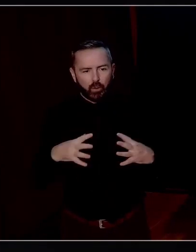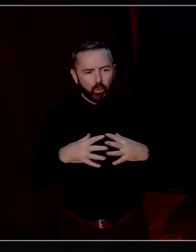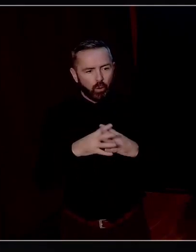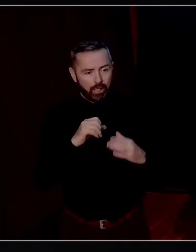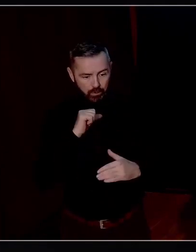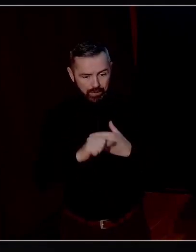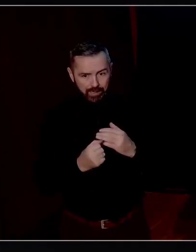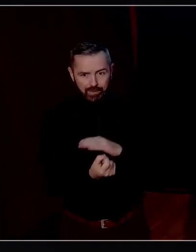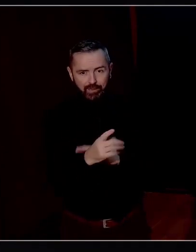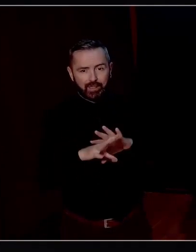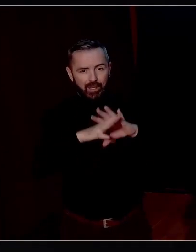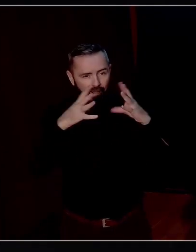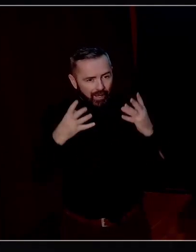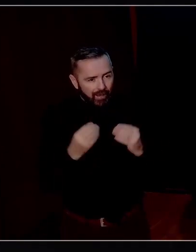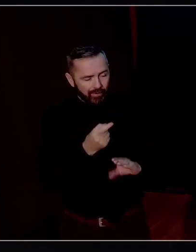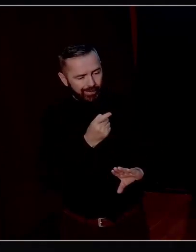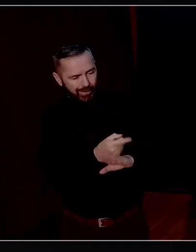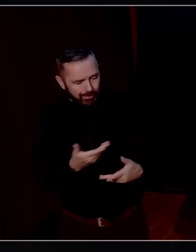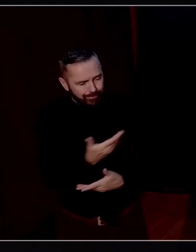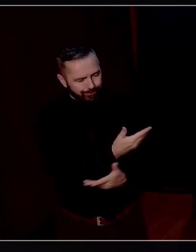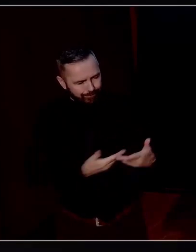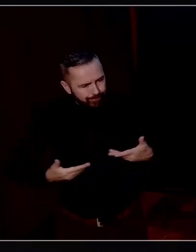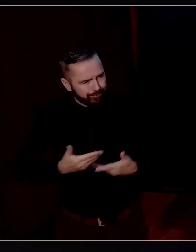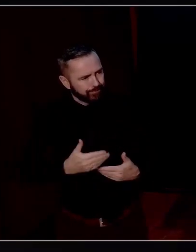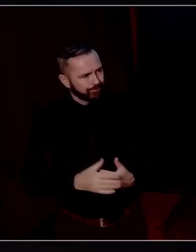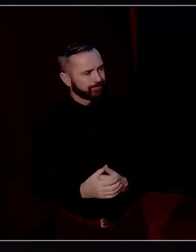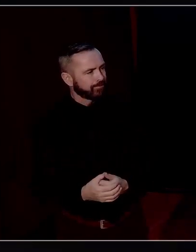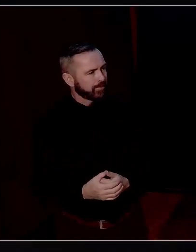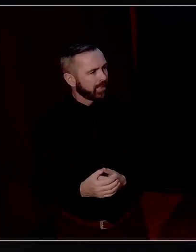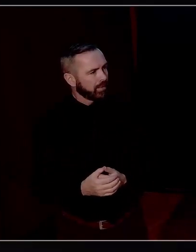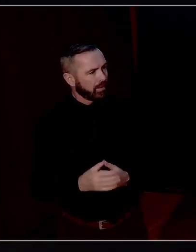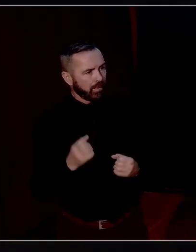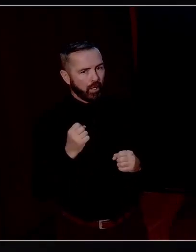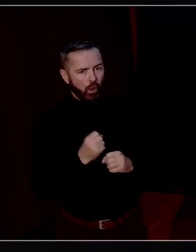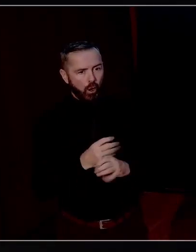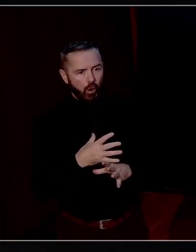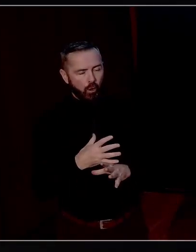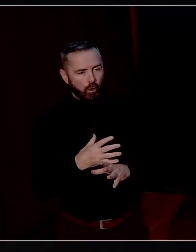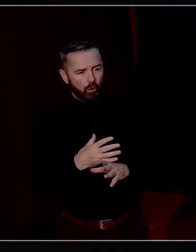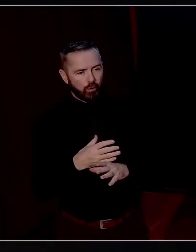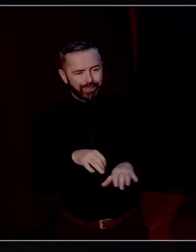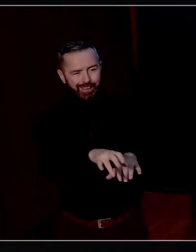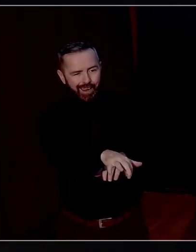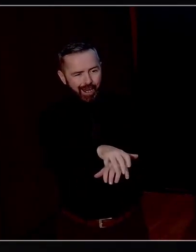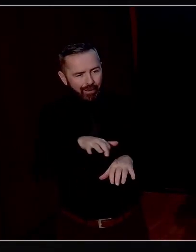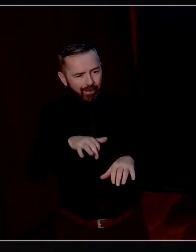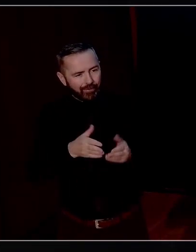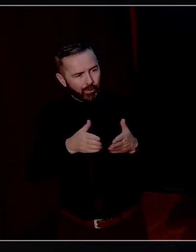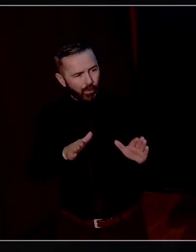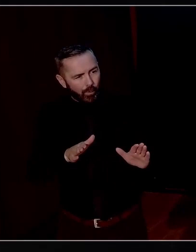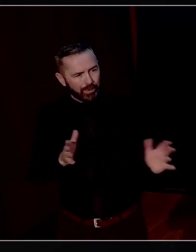today's events. Everything was on the table. The archives were opened, all points of view were